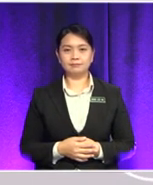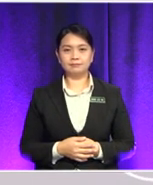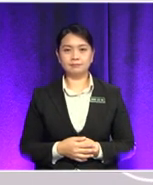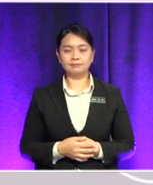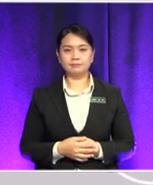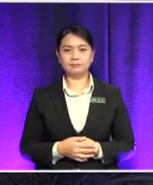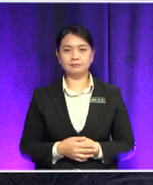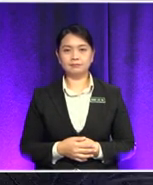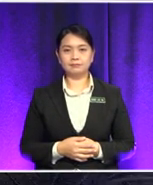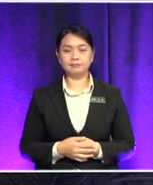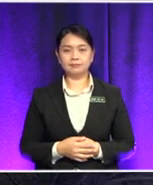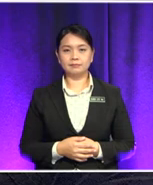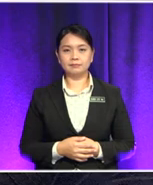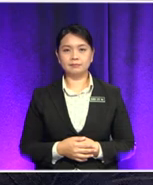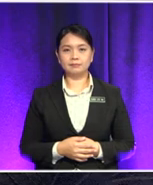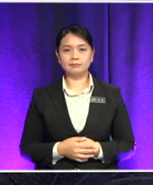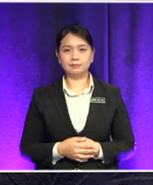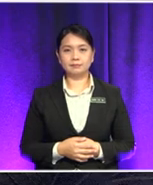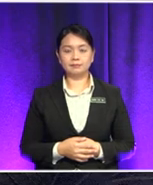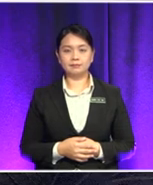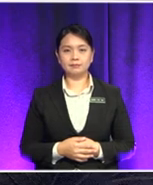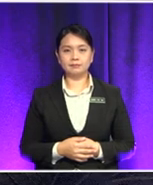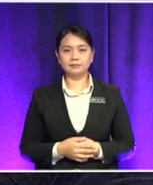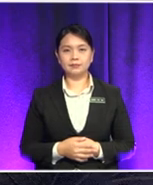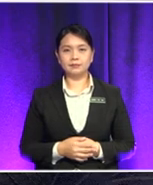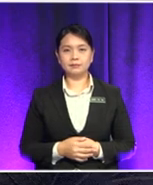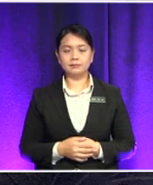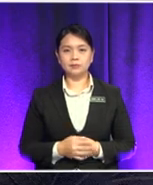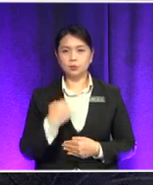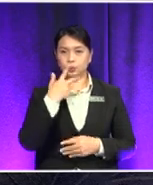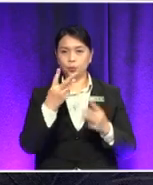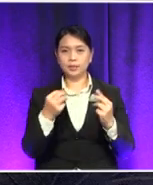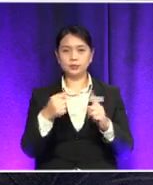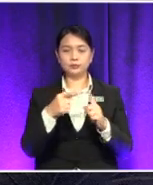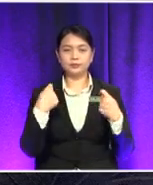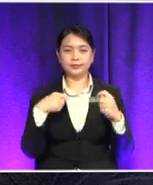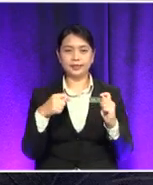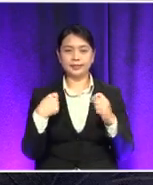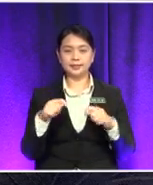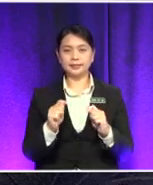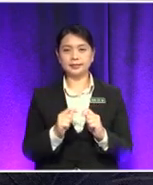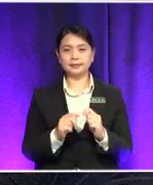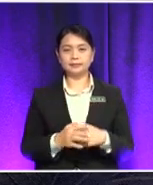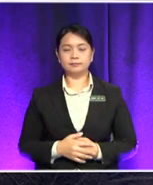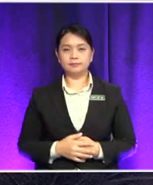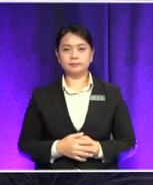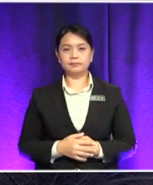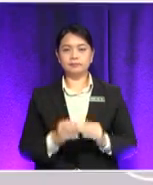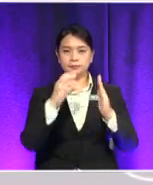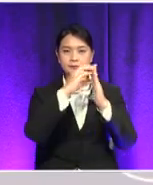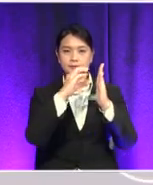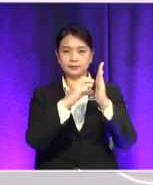for Shahira. One for Shahira. Okay, who wants to try? Yeah. I'm getting one candy there. Who wants to try the third